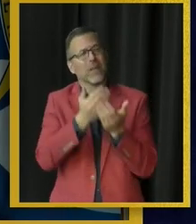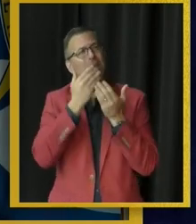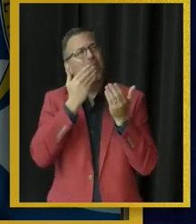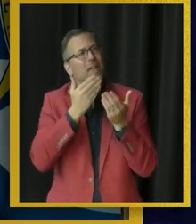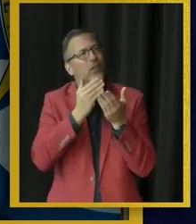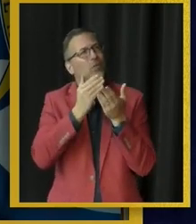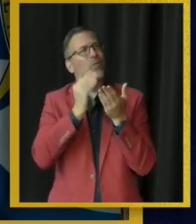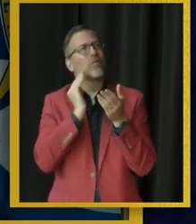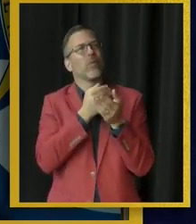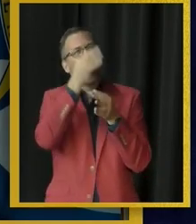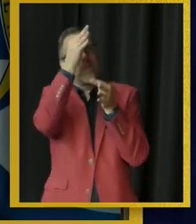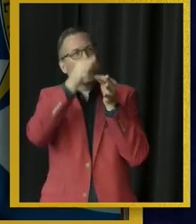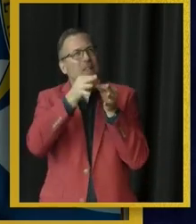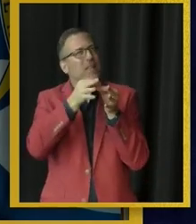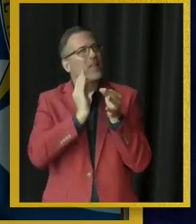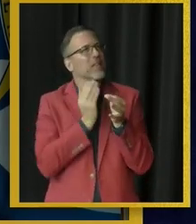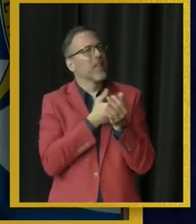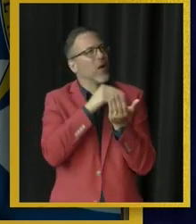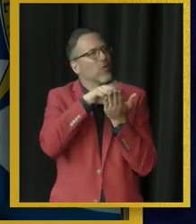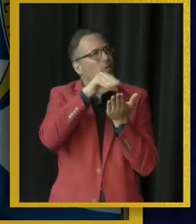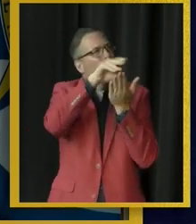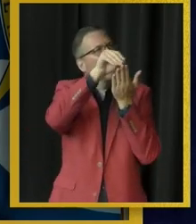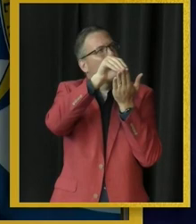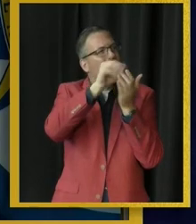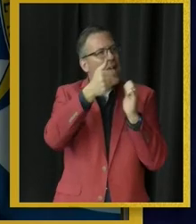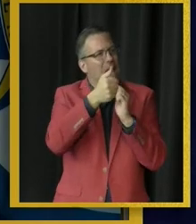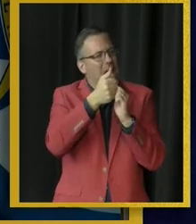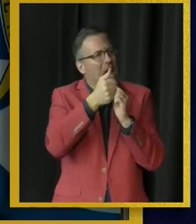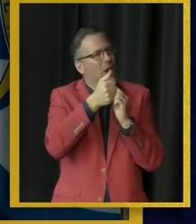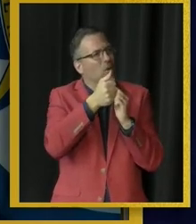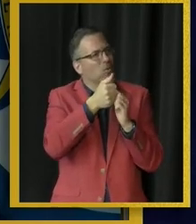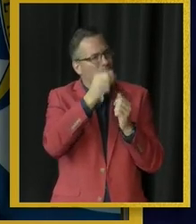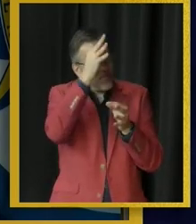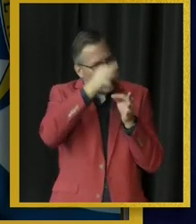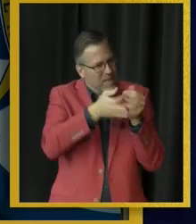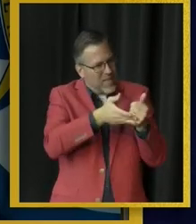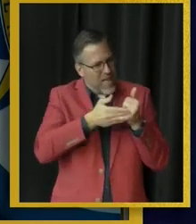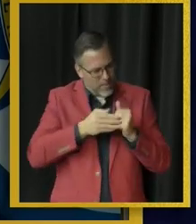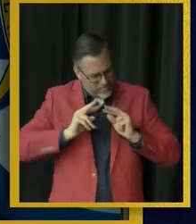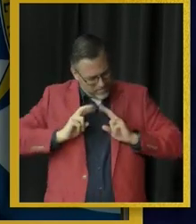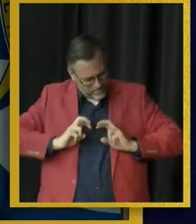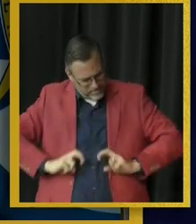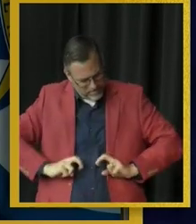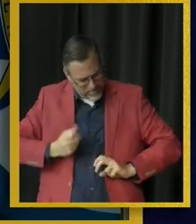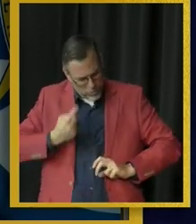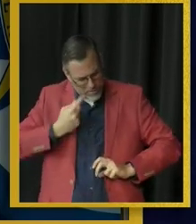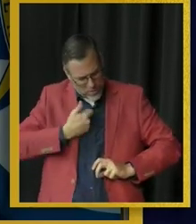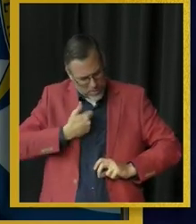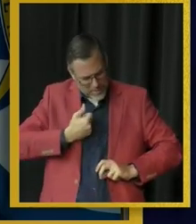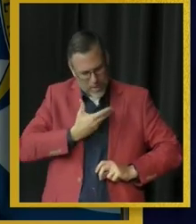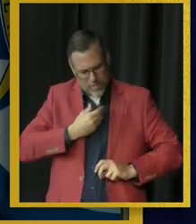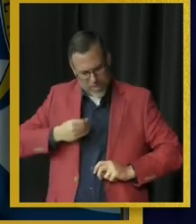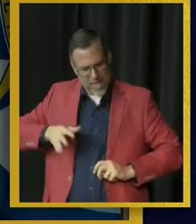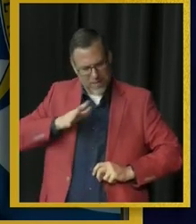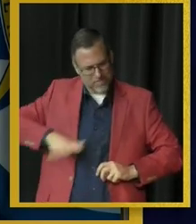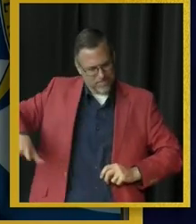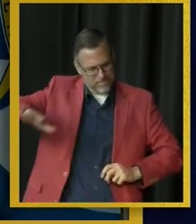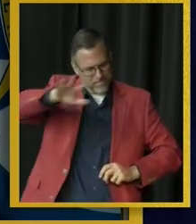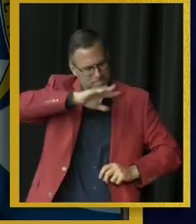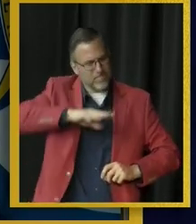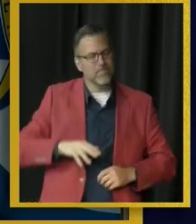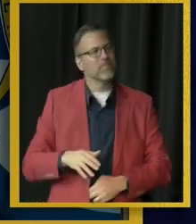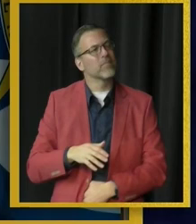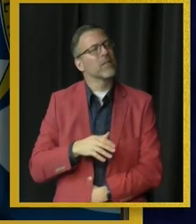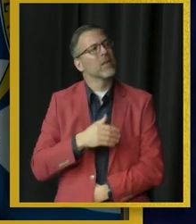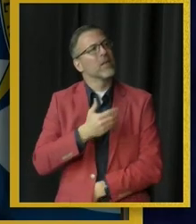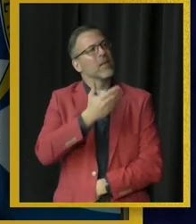for the ways in which they help us to better understand ourselves and the world around us. We give thanks for the